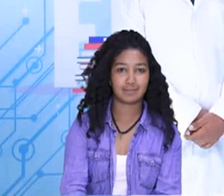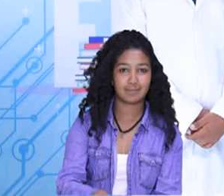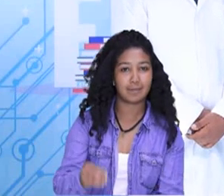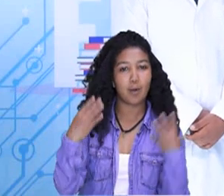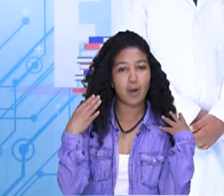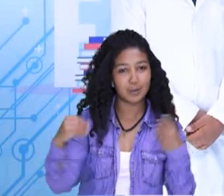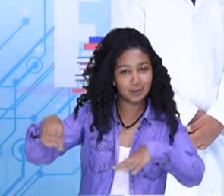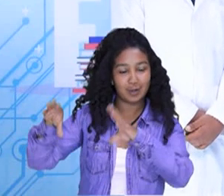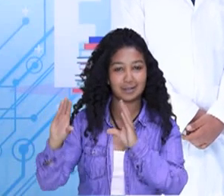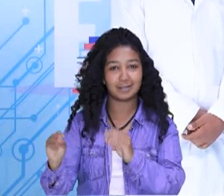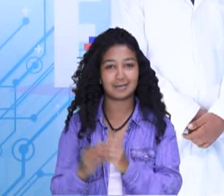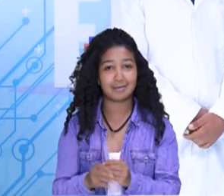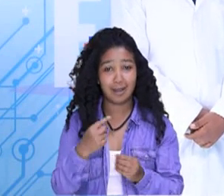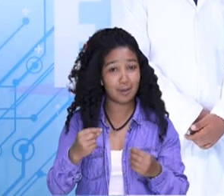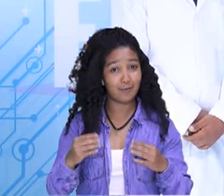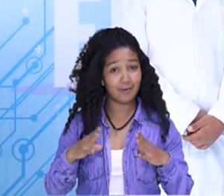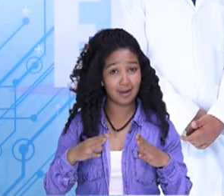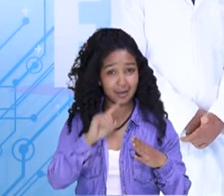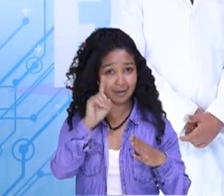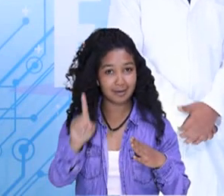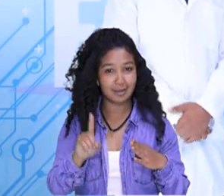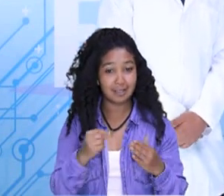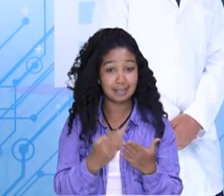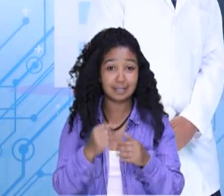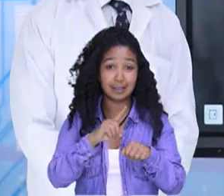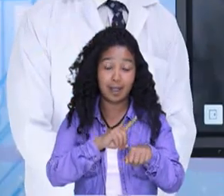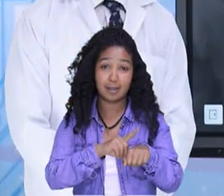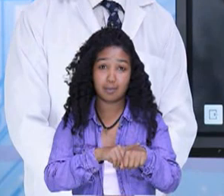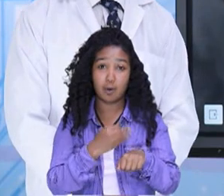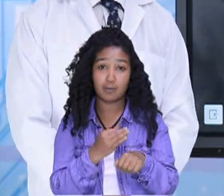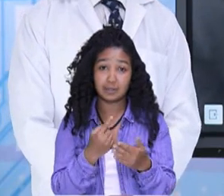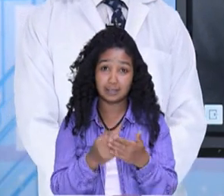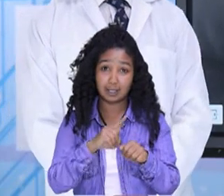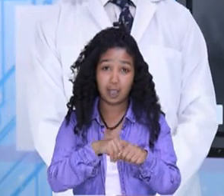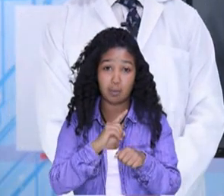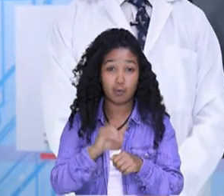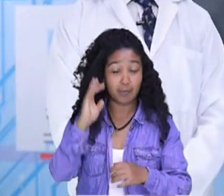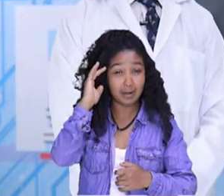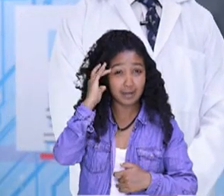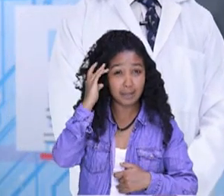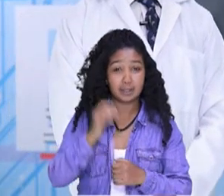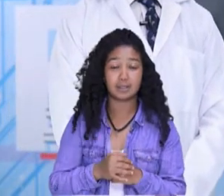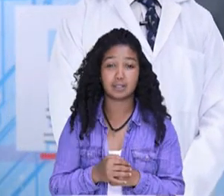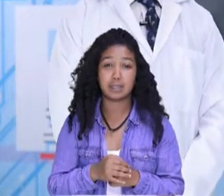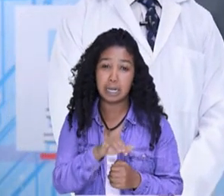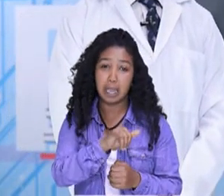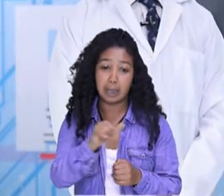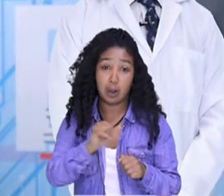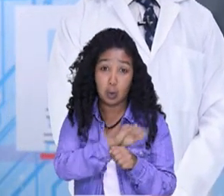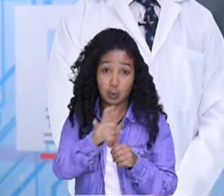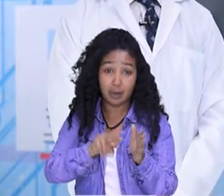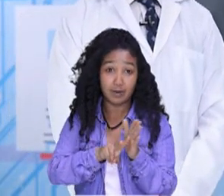How are you, students? Are you fine? And in this time of pandemic, like